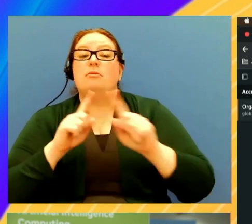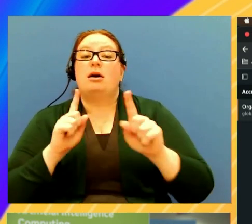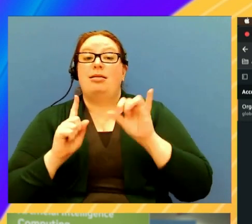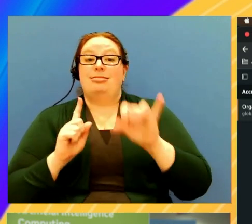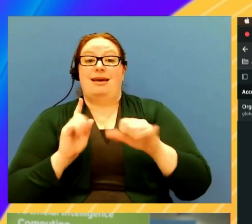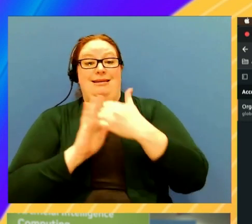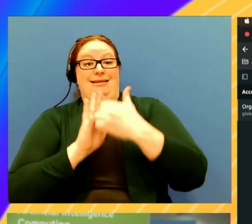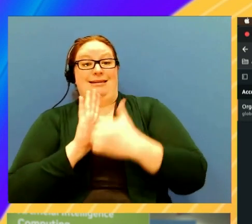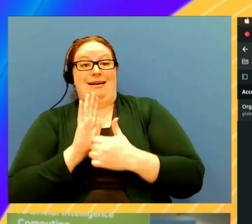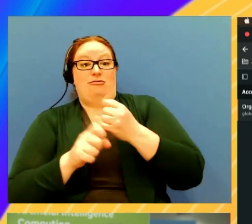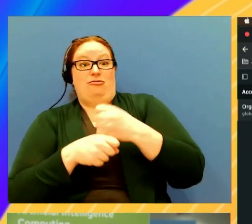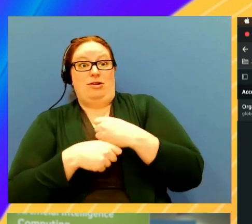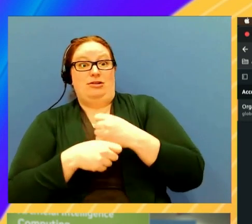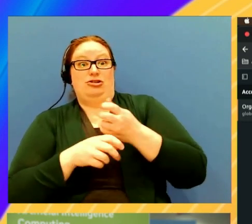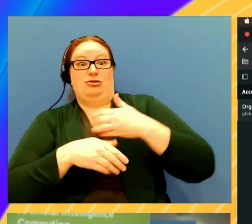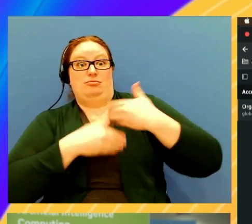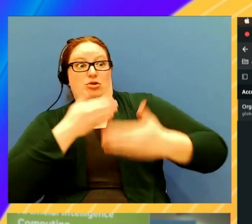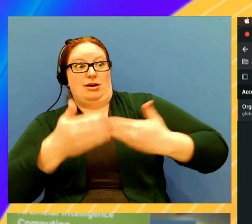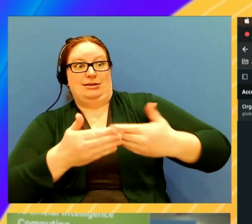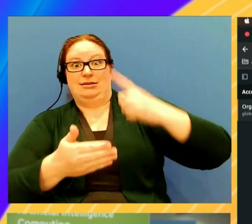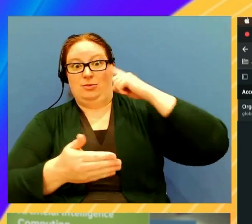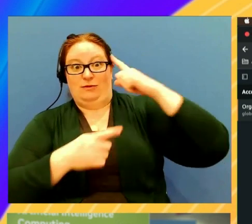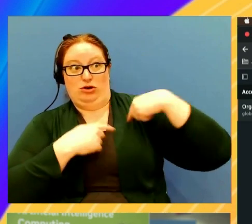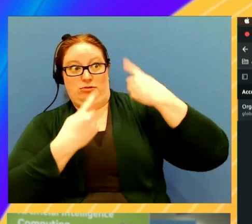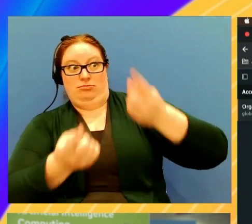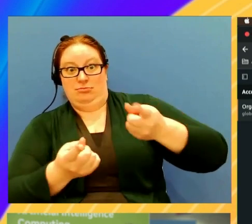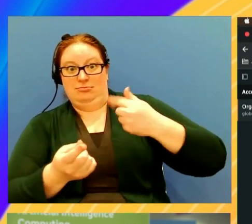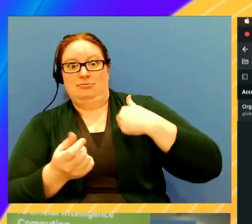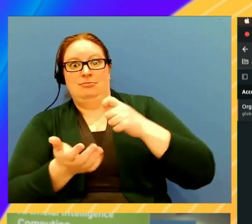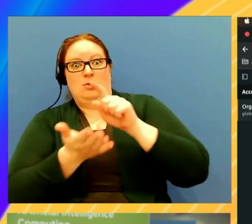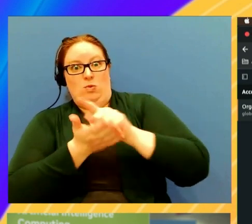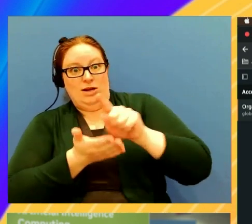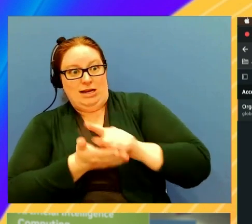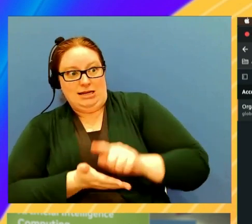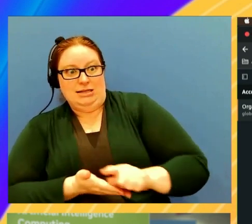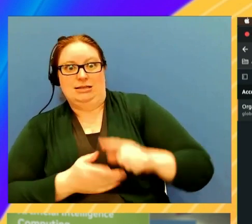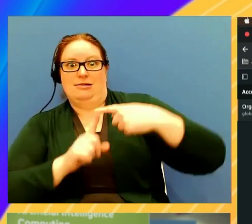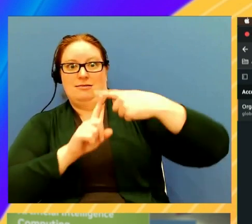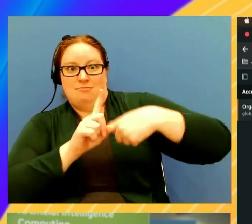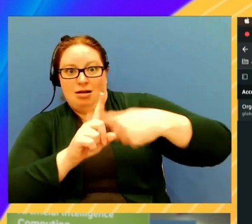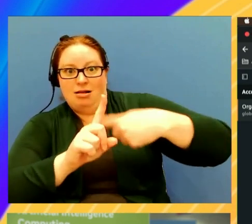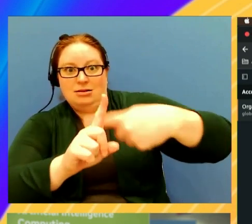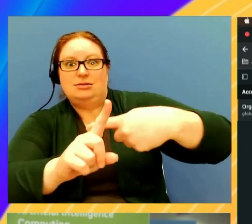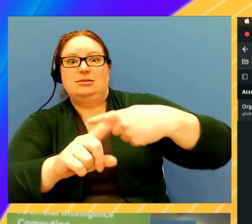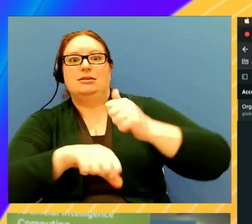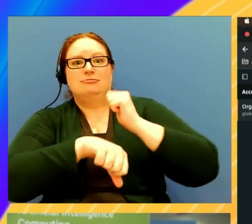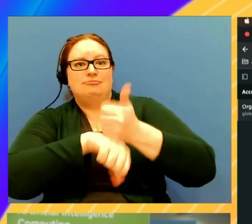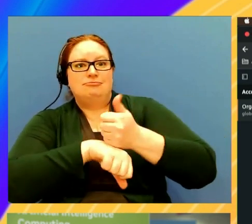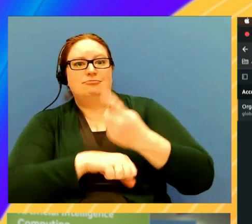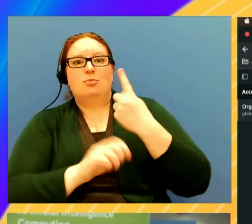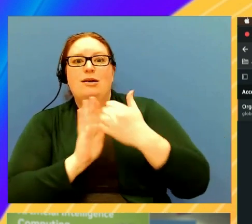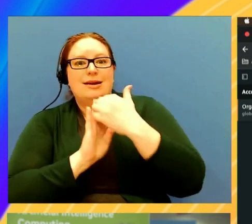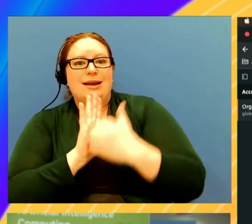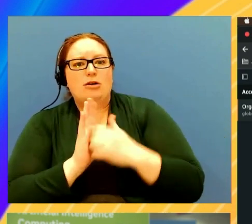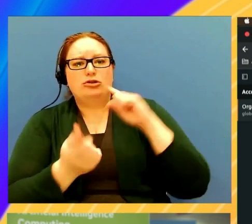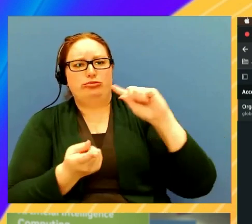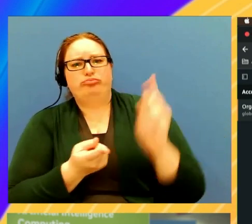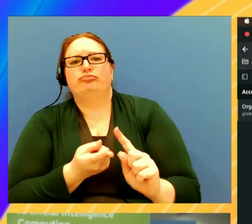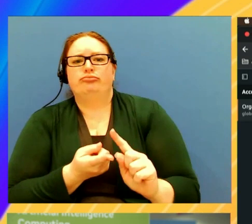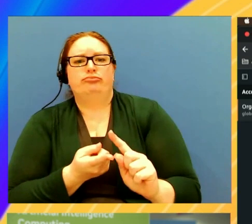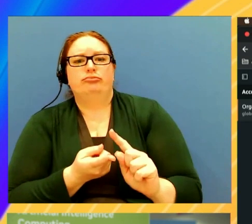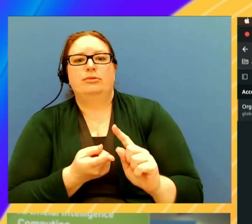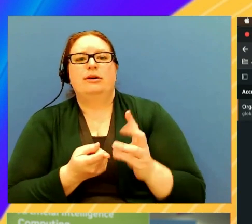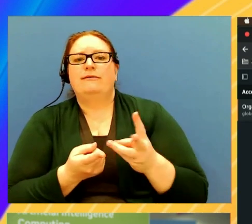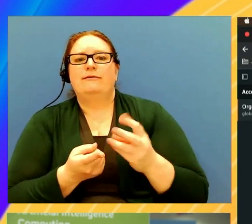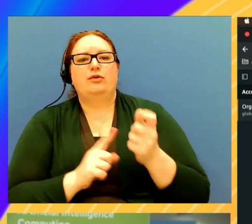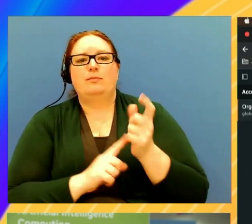account creation process that we've heard customers take many weeks or potentially even months to create a single account down to just a few minutes with all